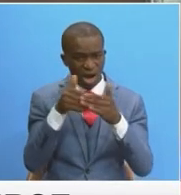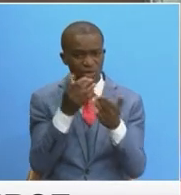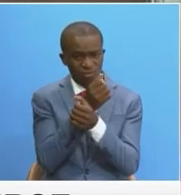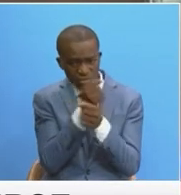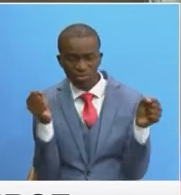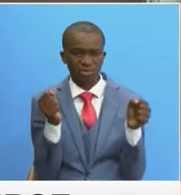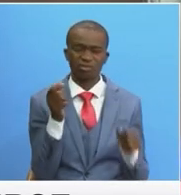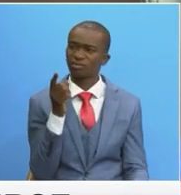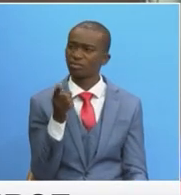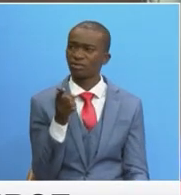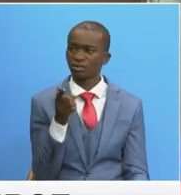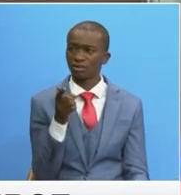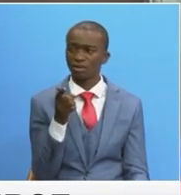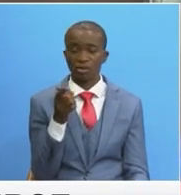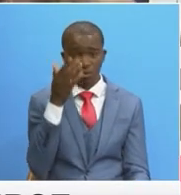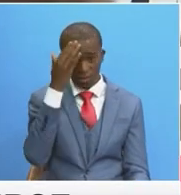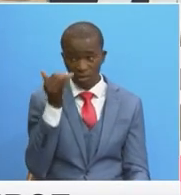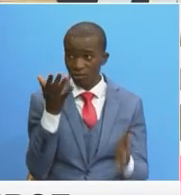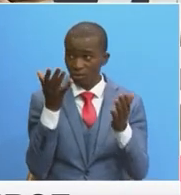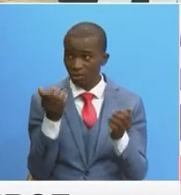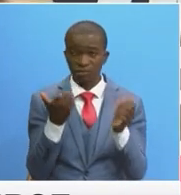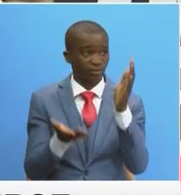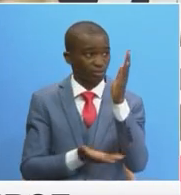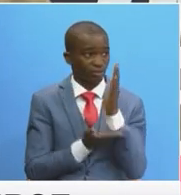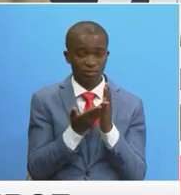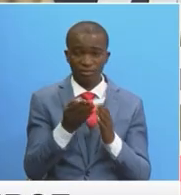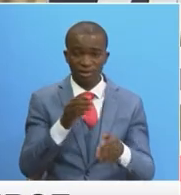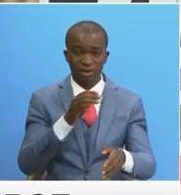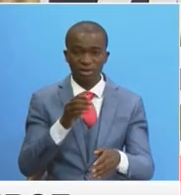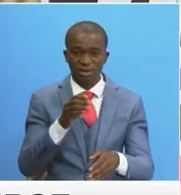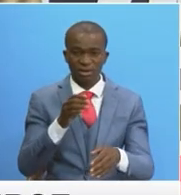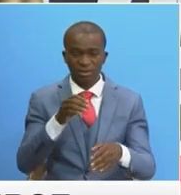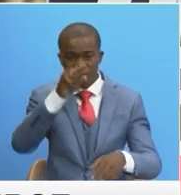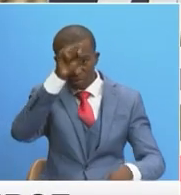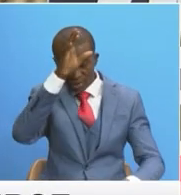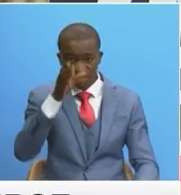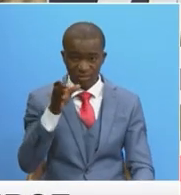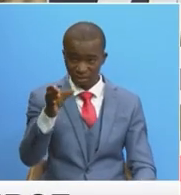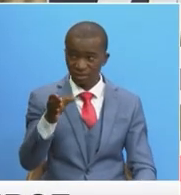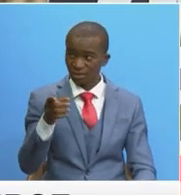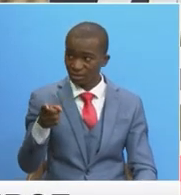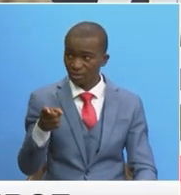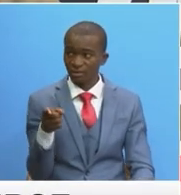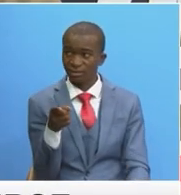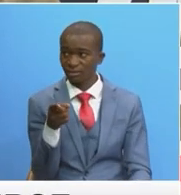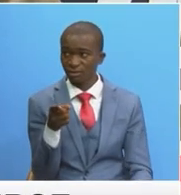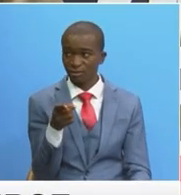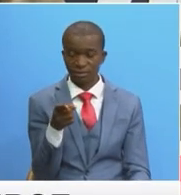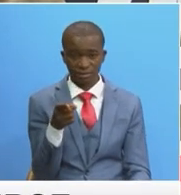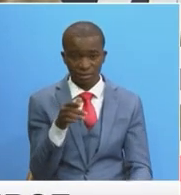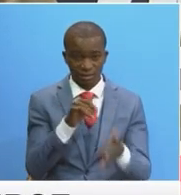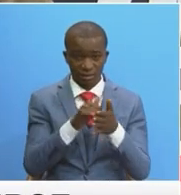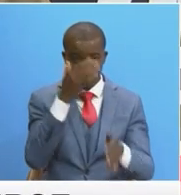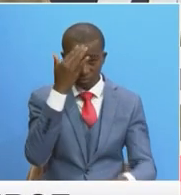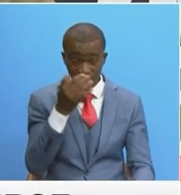the growing need for energy in the region. We know where we want to go. And that's why you have seen